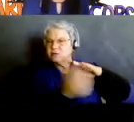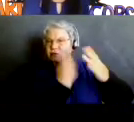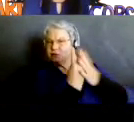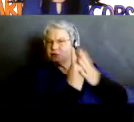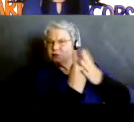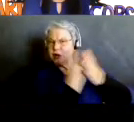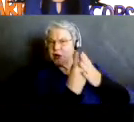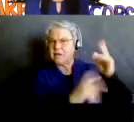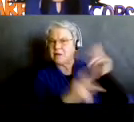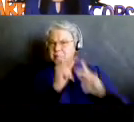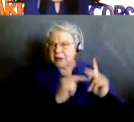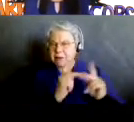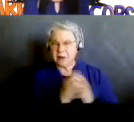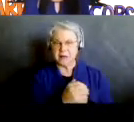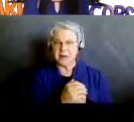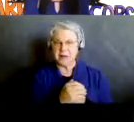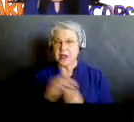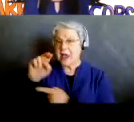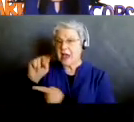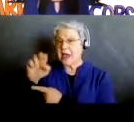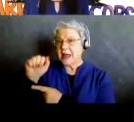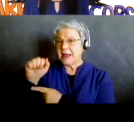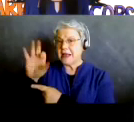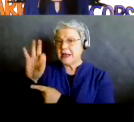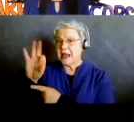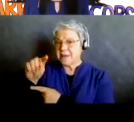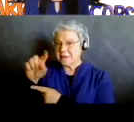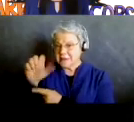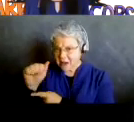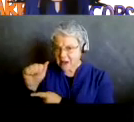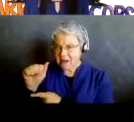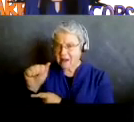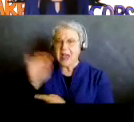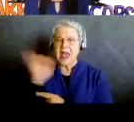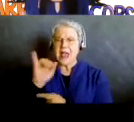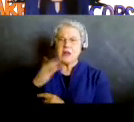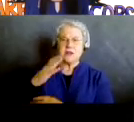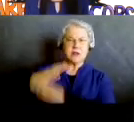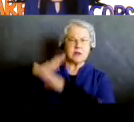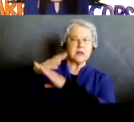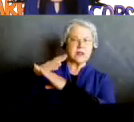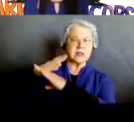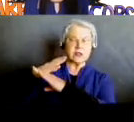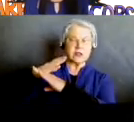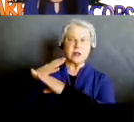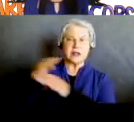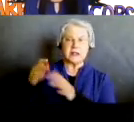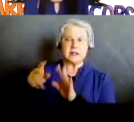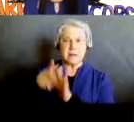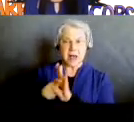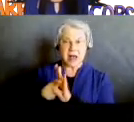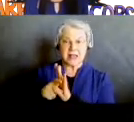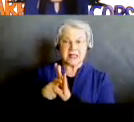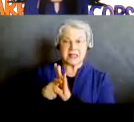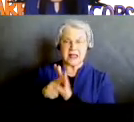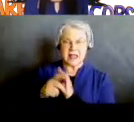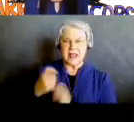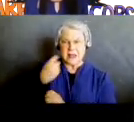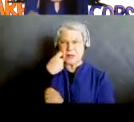authorization of NAFTA and of the prevention through deterrence policy that Jenna